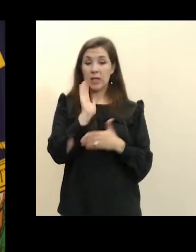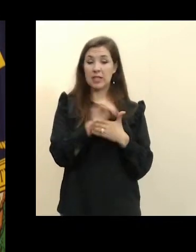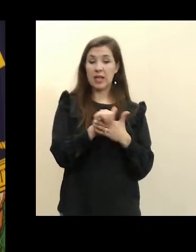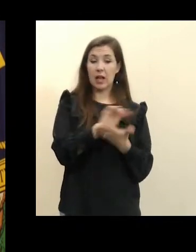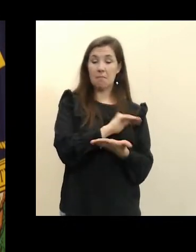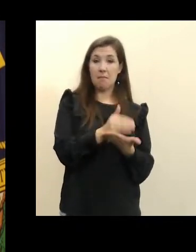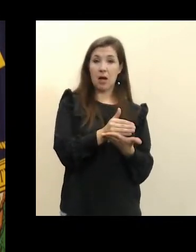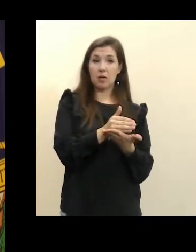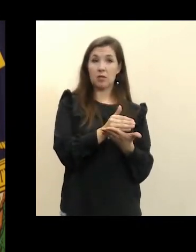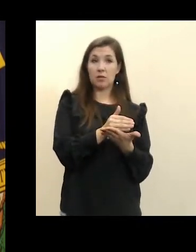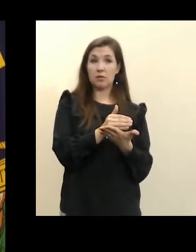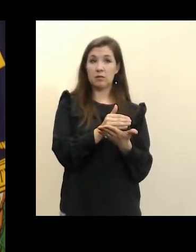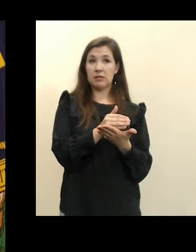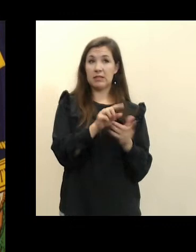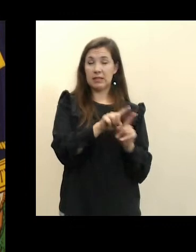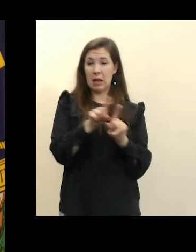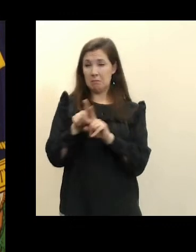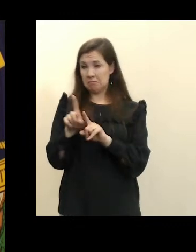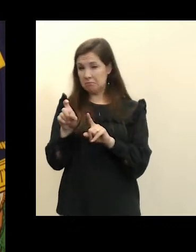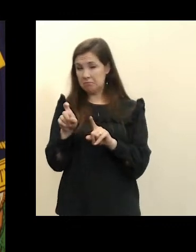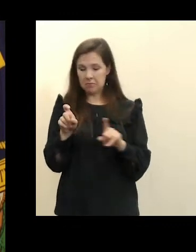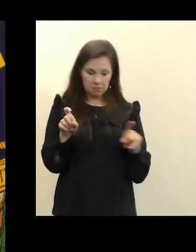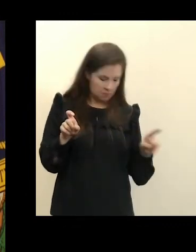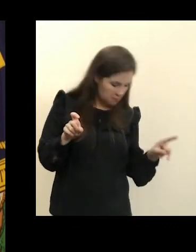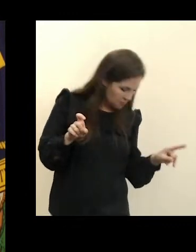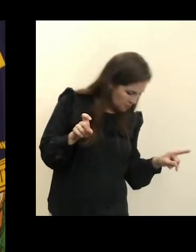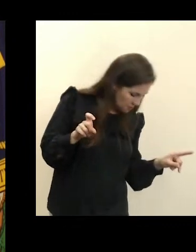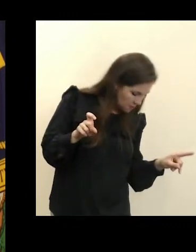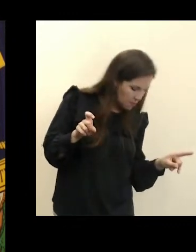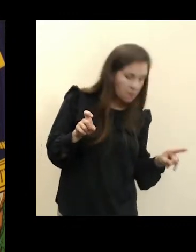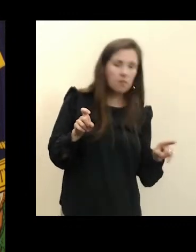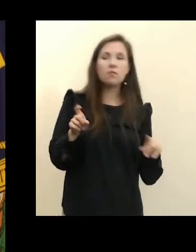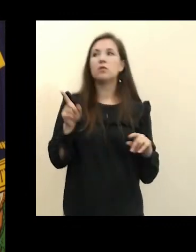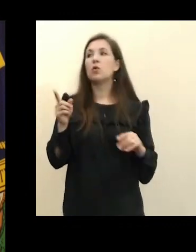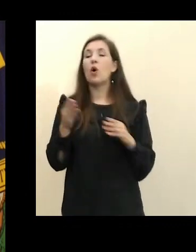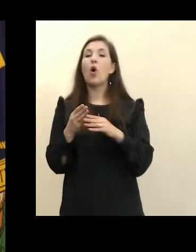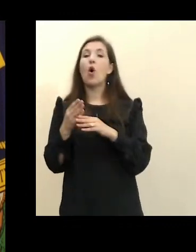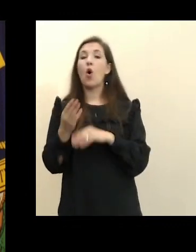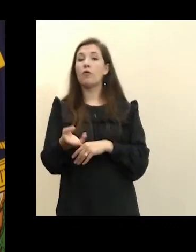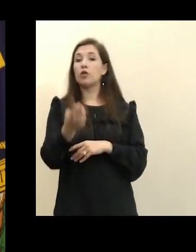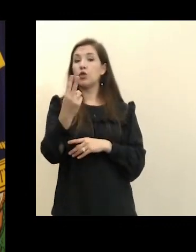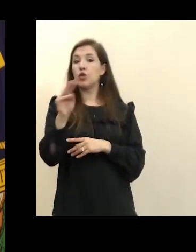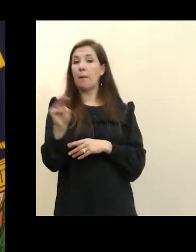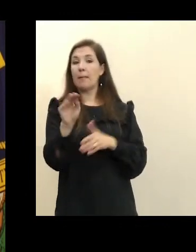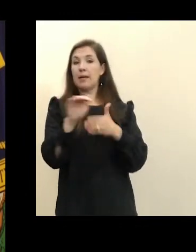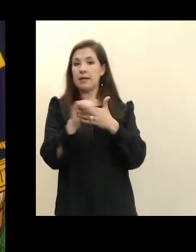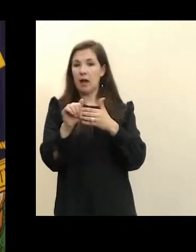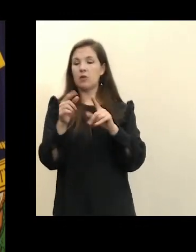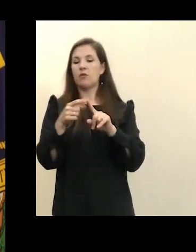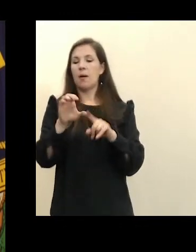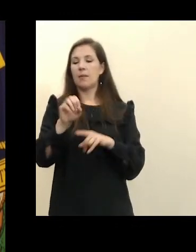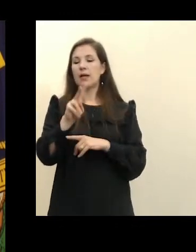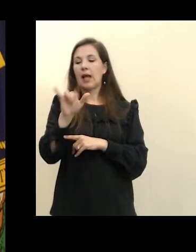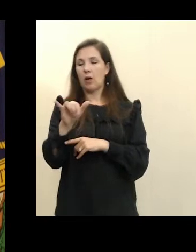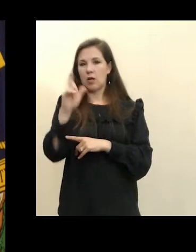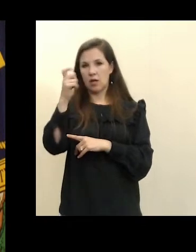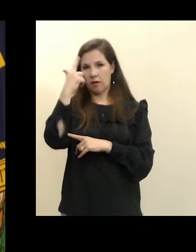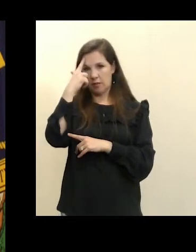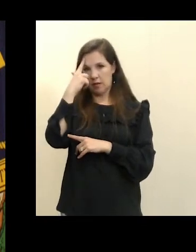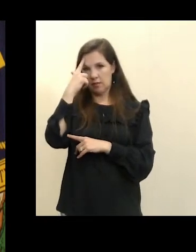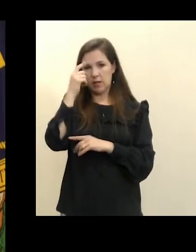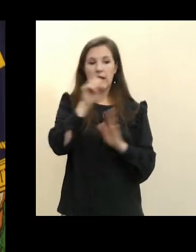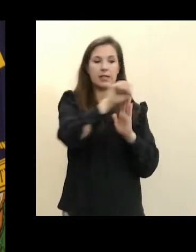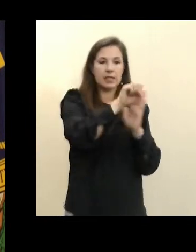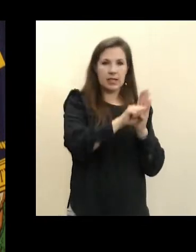same amount? Well, there's a little over $2 million that's coming from county government. There's a contribution from state